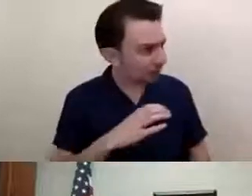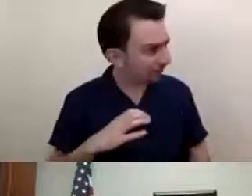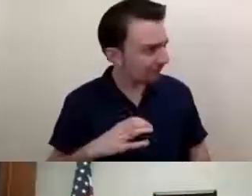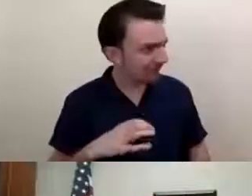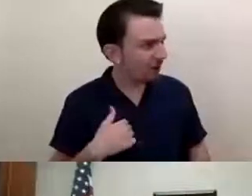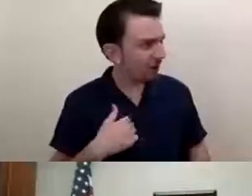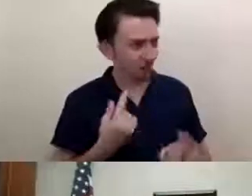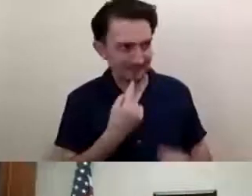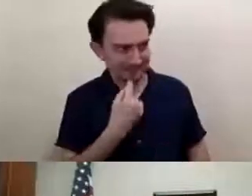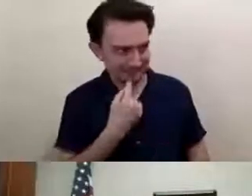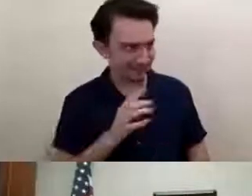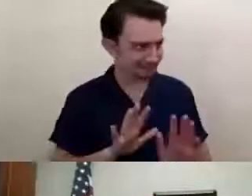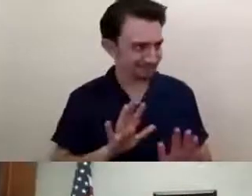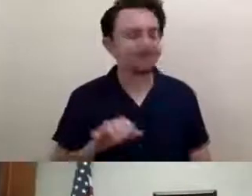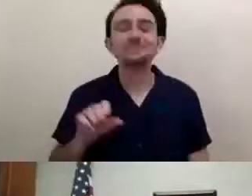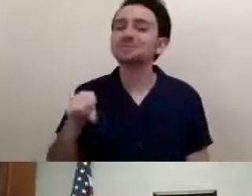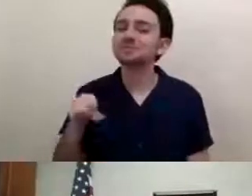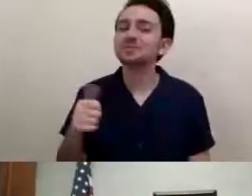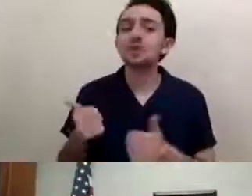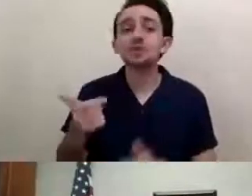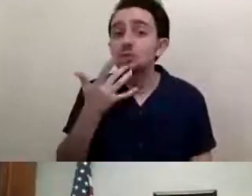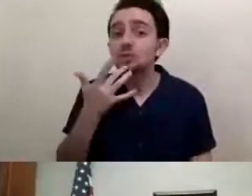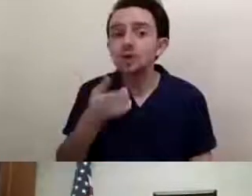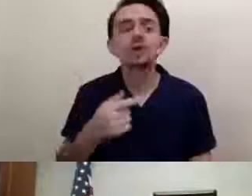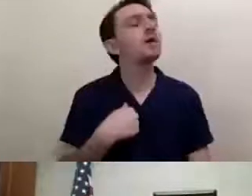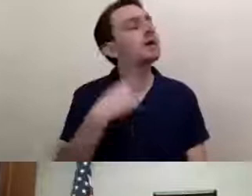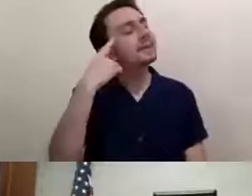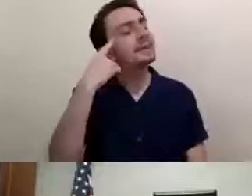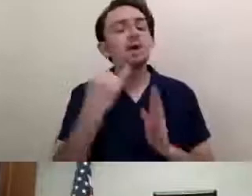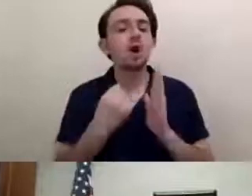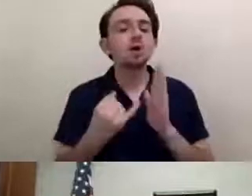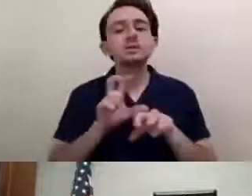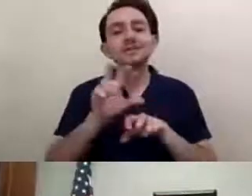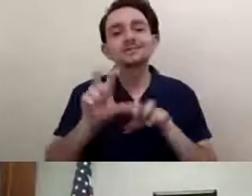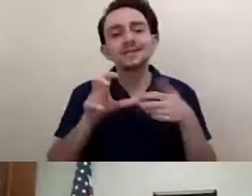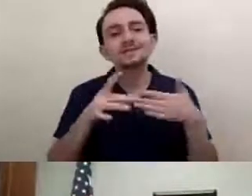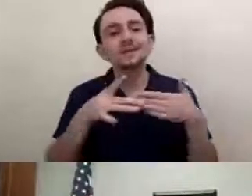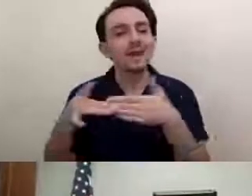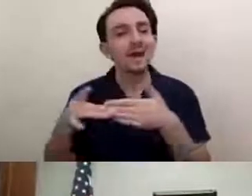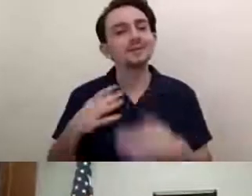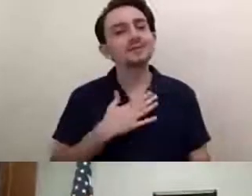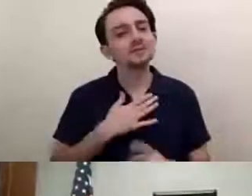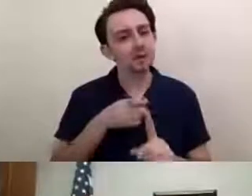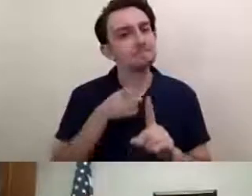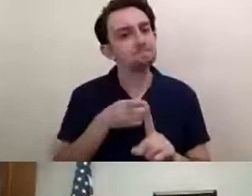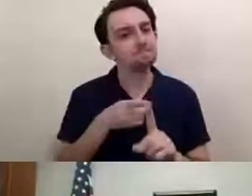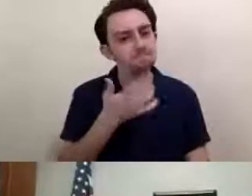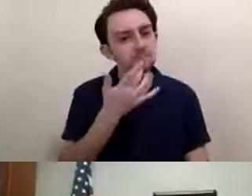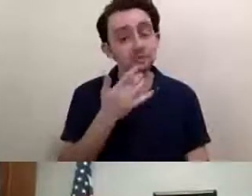doing? Yeah, Yeah. the subcommittee, I would say the arts investment guidance. I'll stick with that.